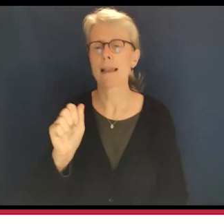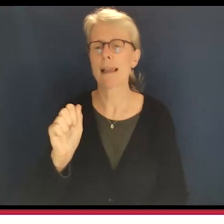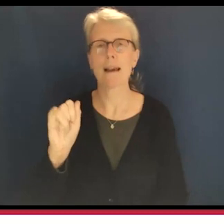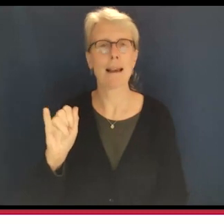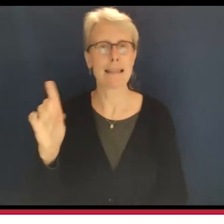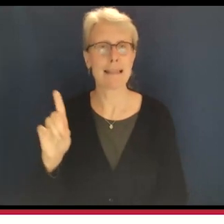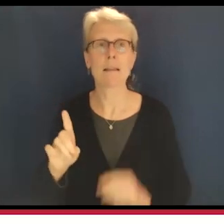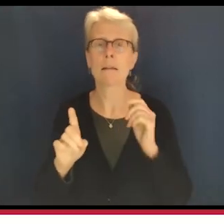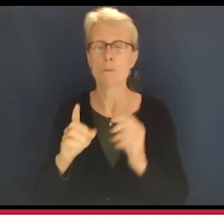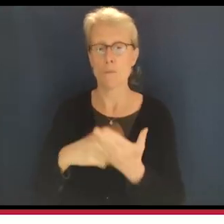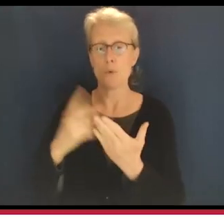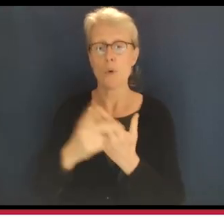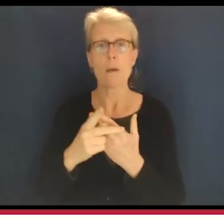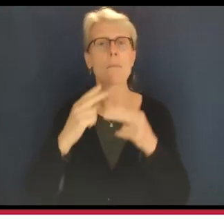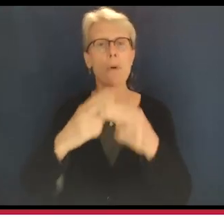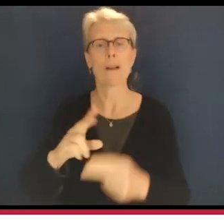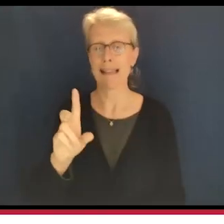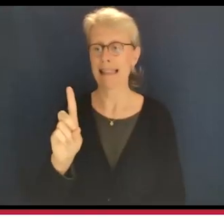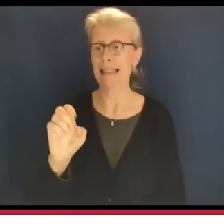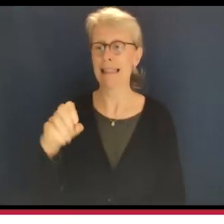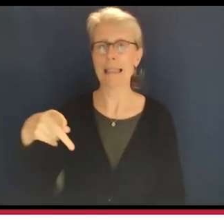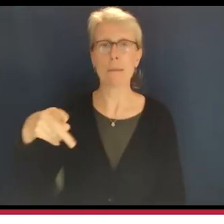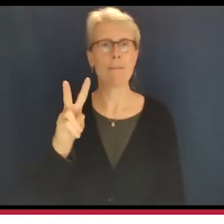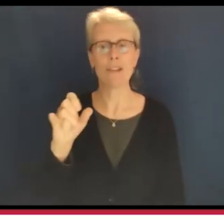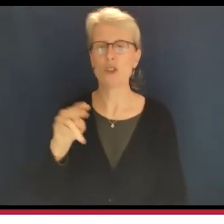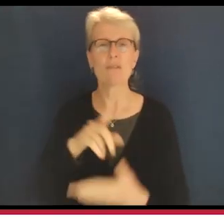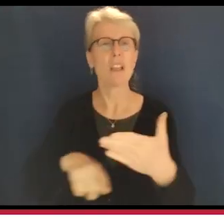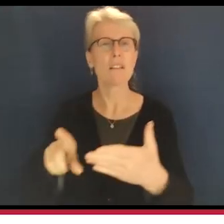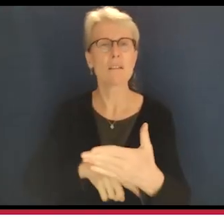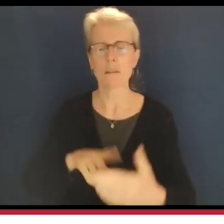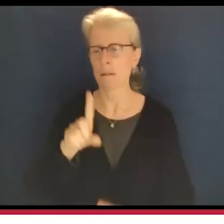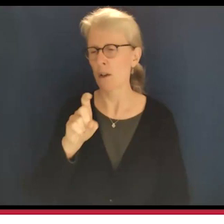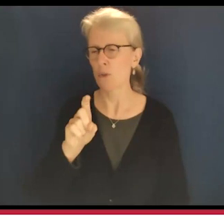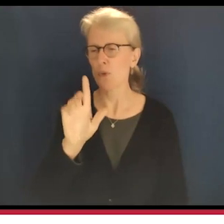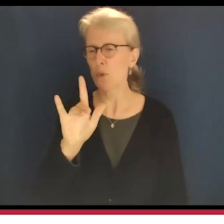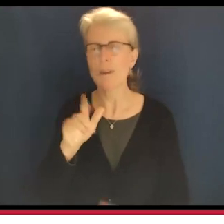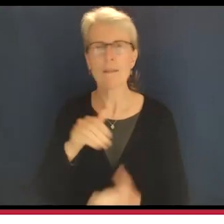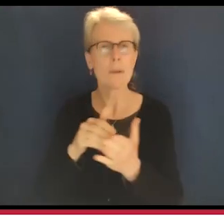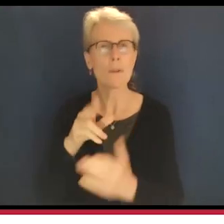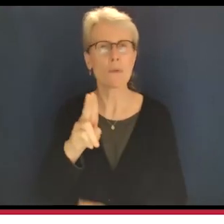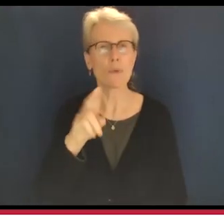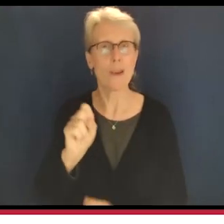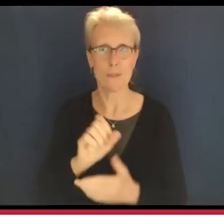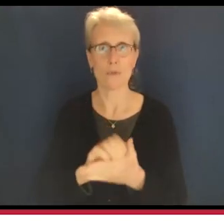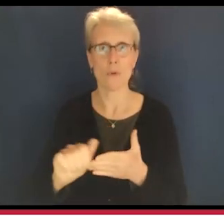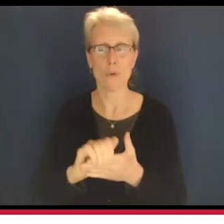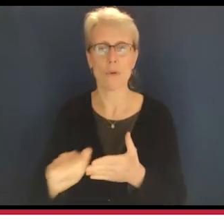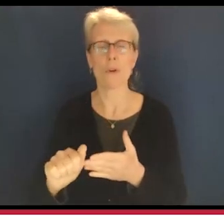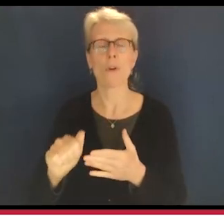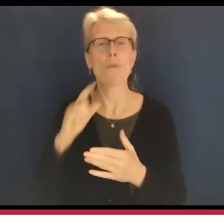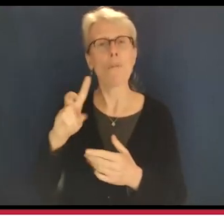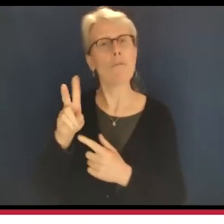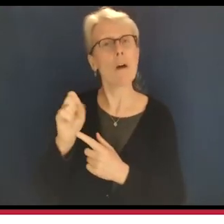canceled a program called Deep Vision. That was a $125 million US program to do virus